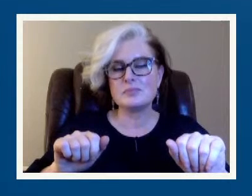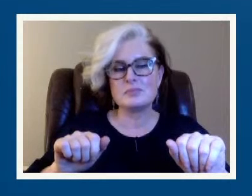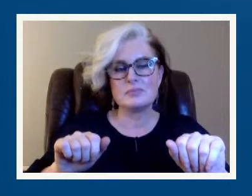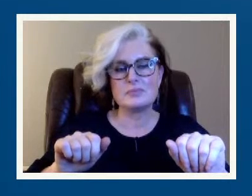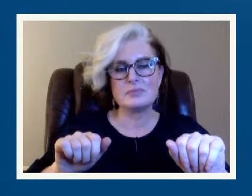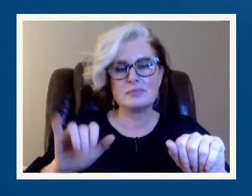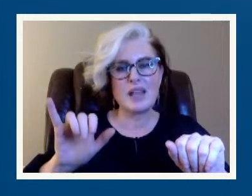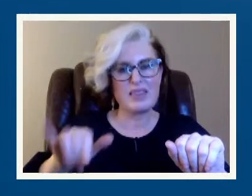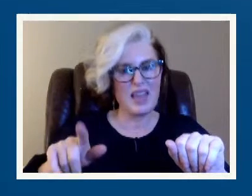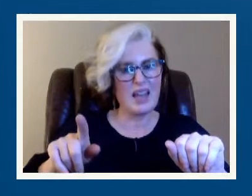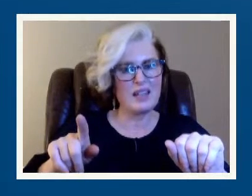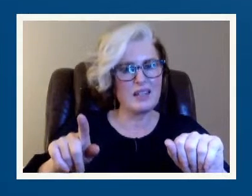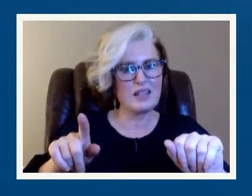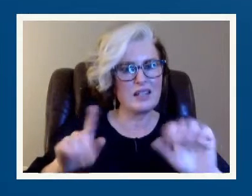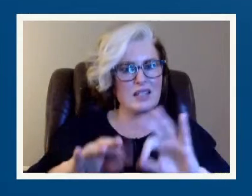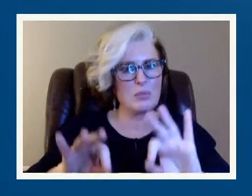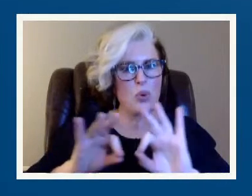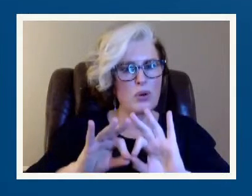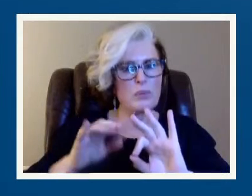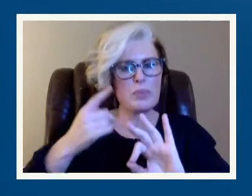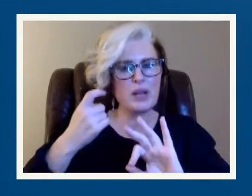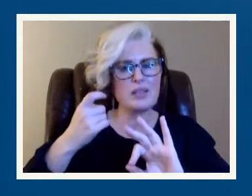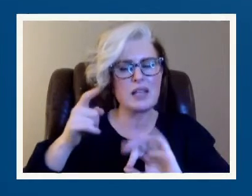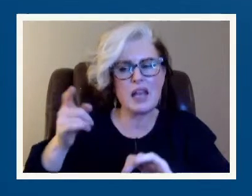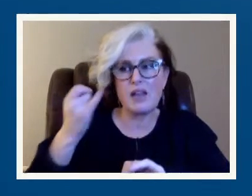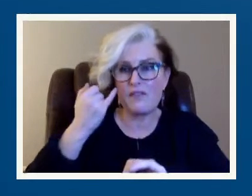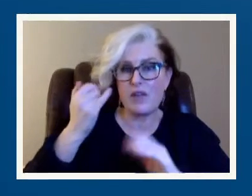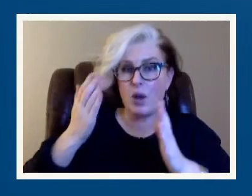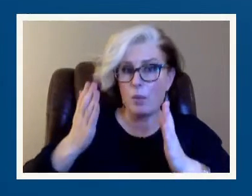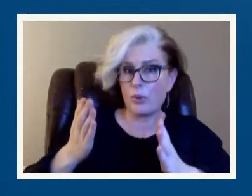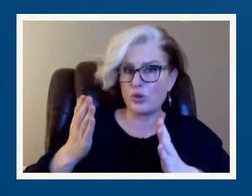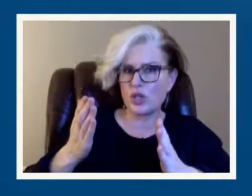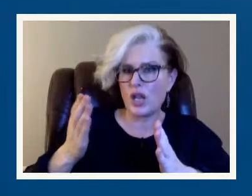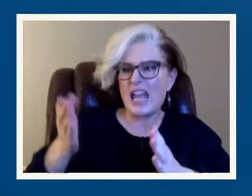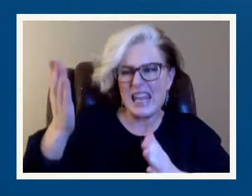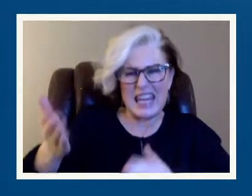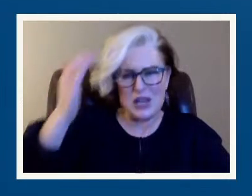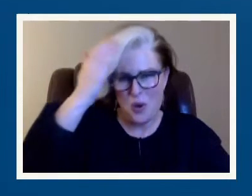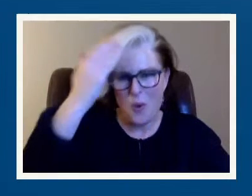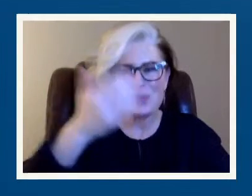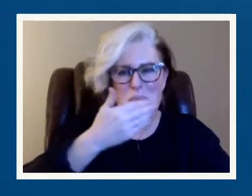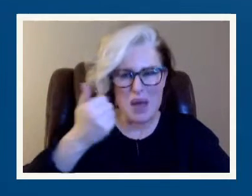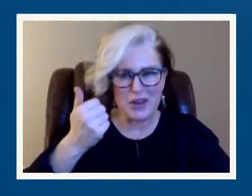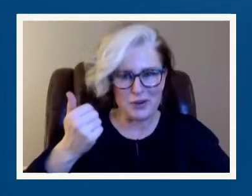That matters, because if somebody who knows better,